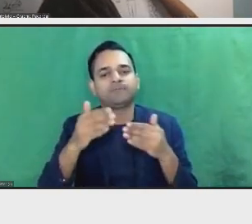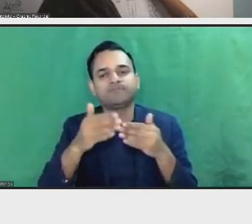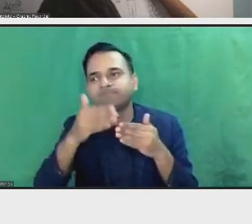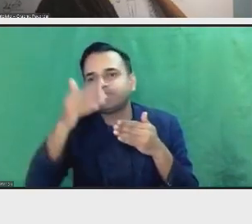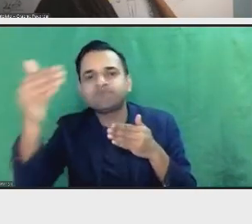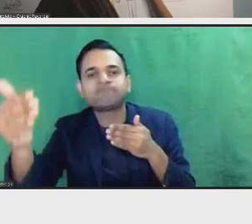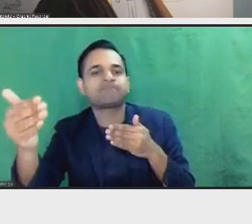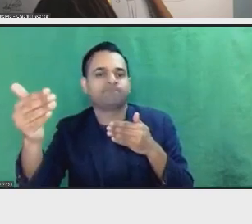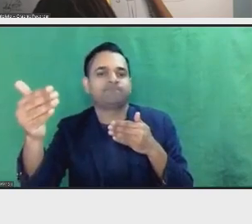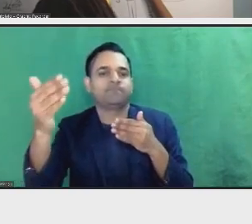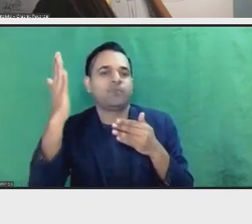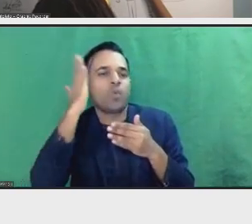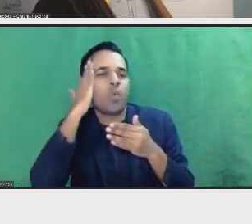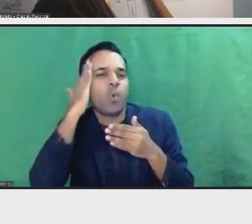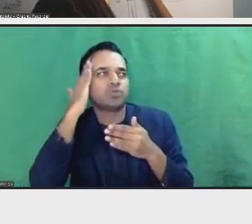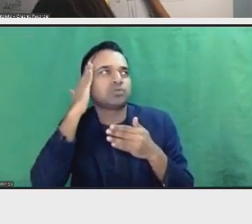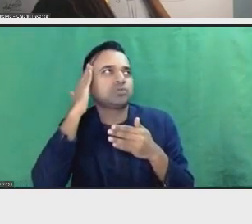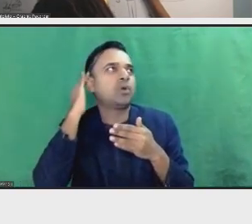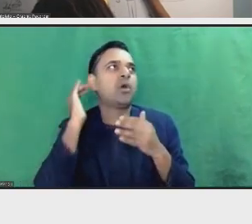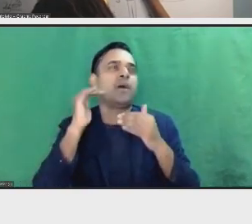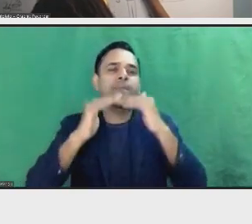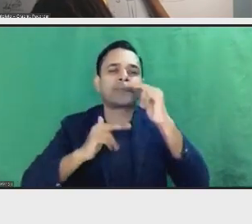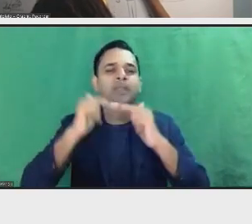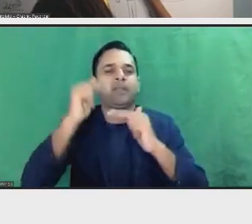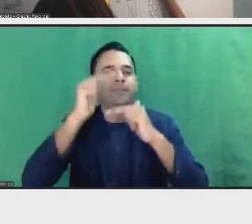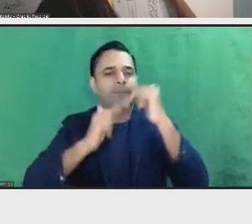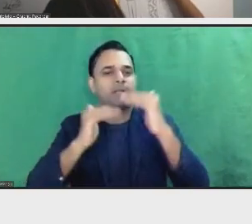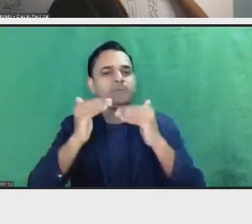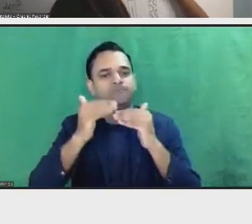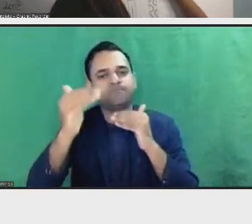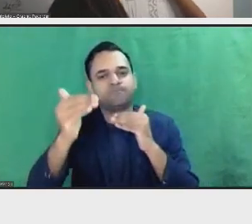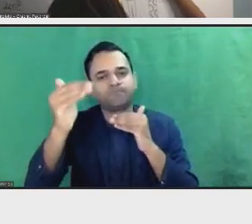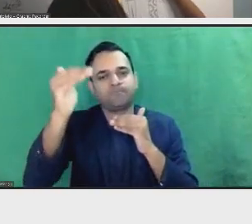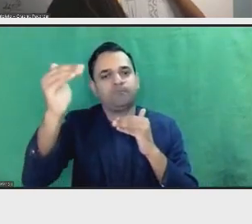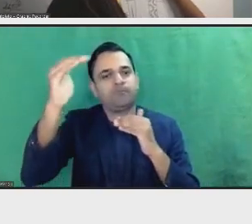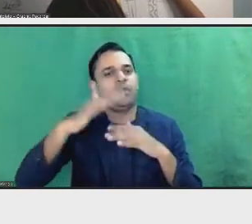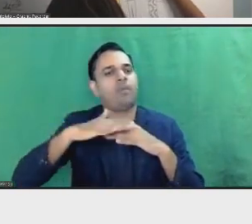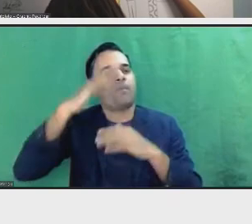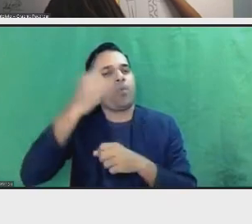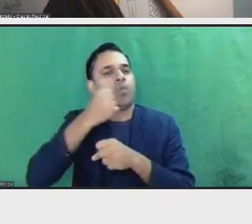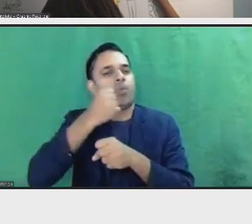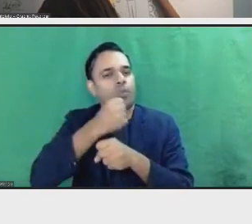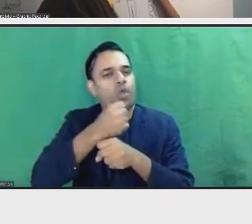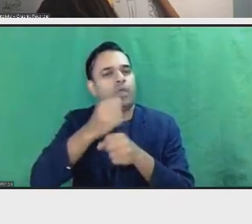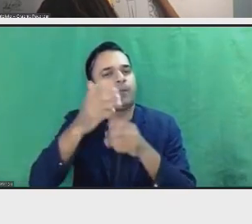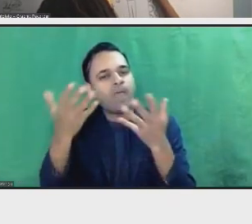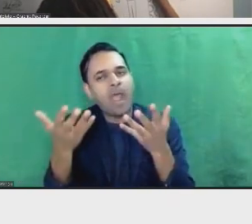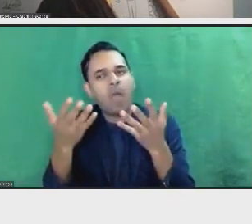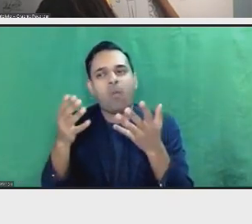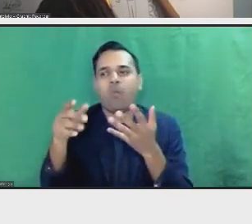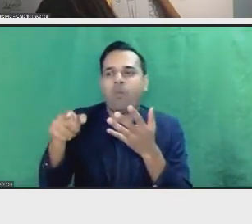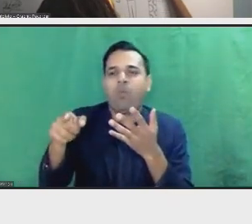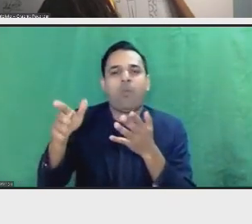we follow through of how to work on the gender plan of action, the post 2020 gender plan of